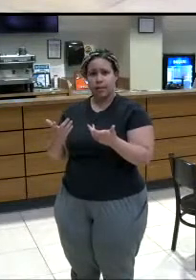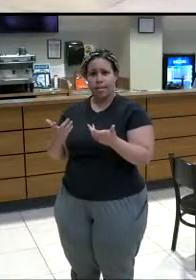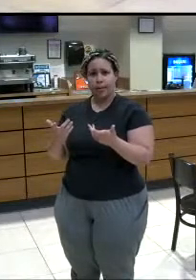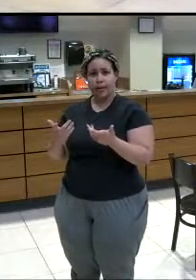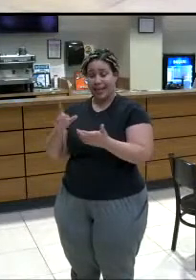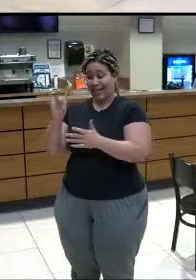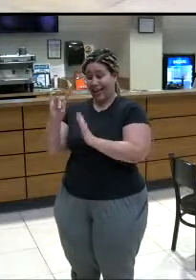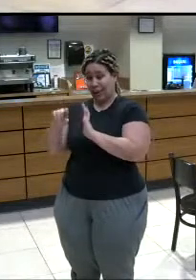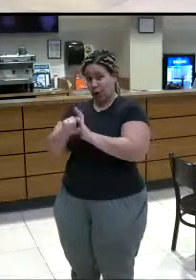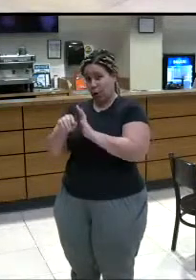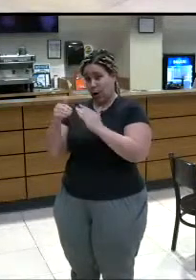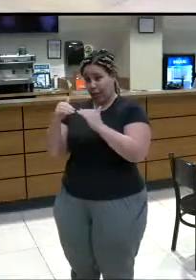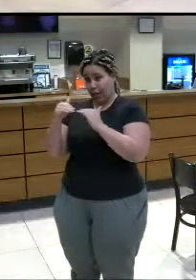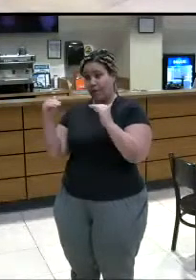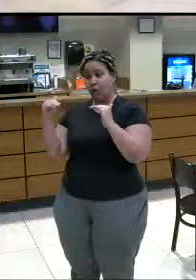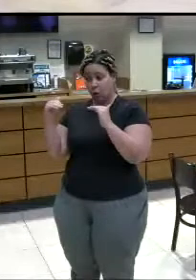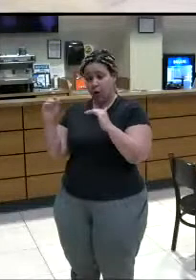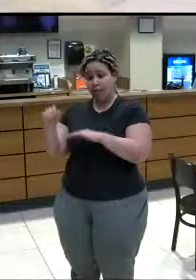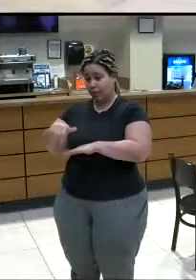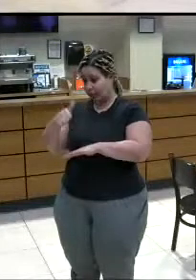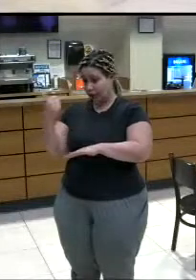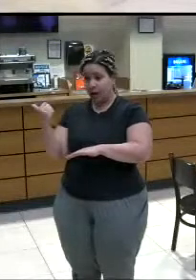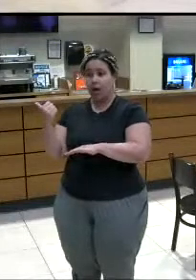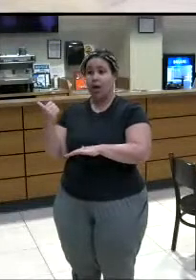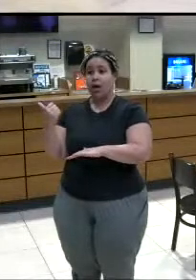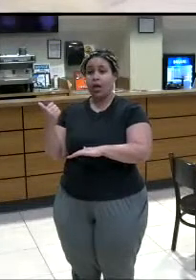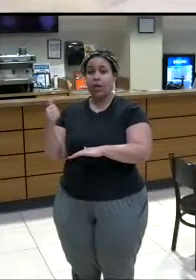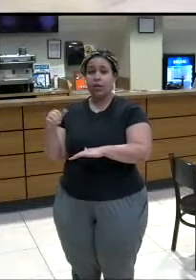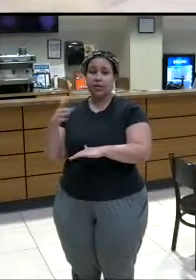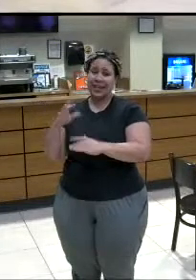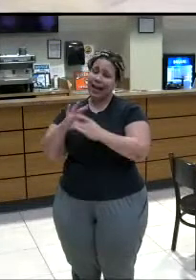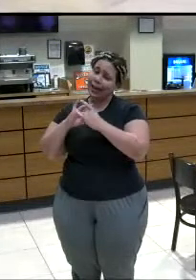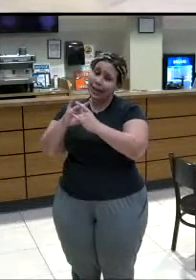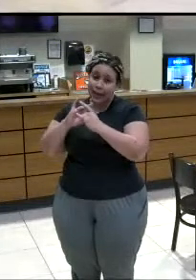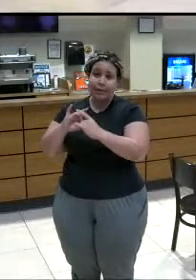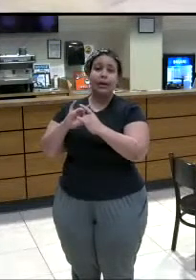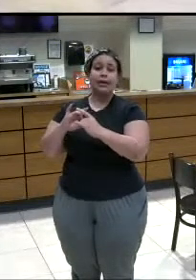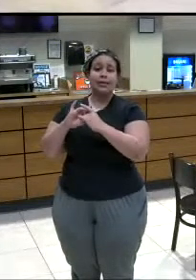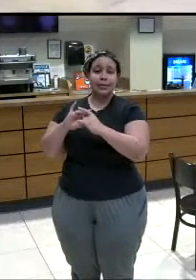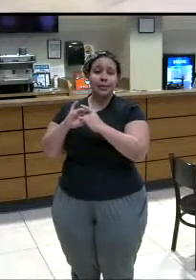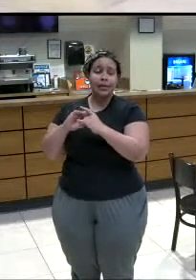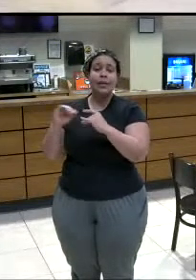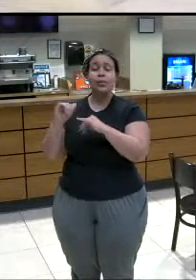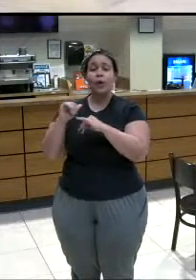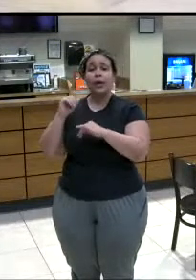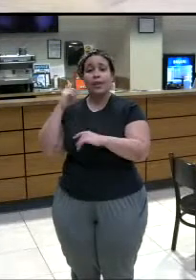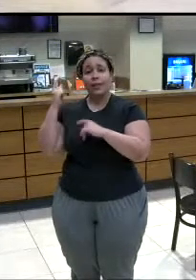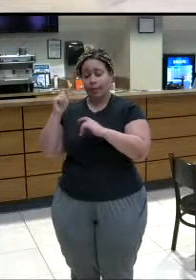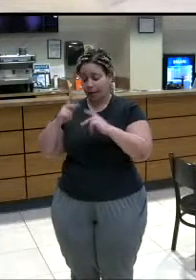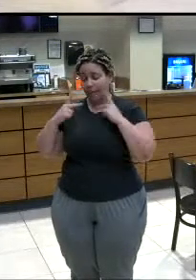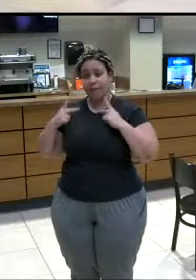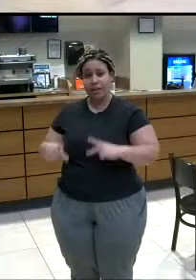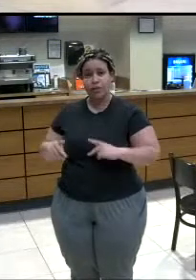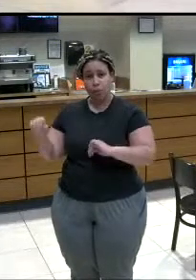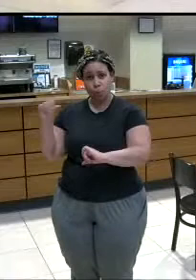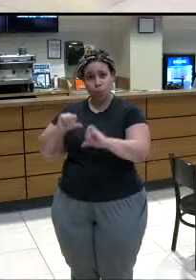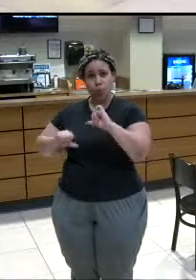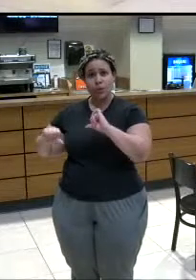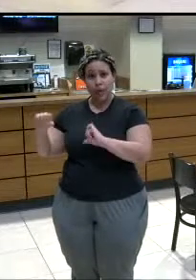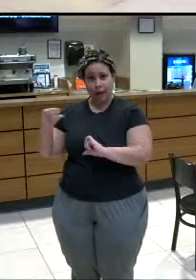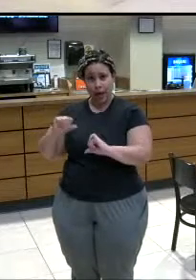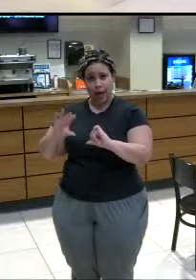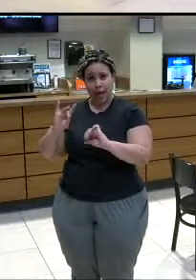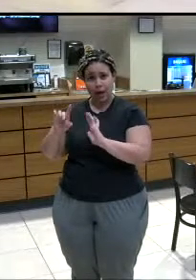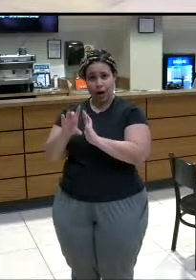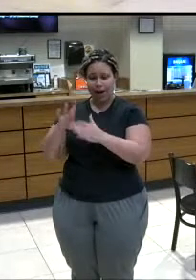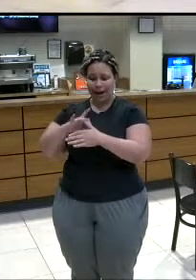8th grade level, and then the other is kind of connected to that. So as we think about physical science, 8th grade content